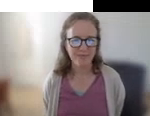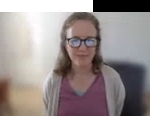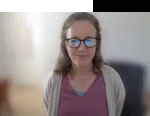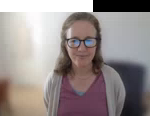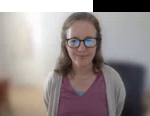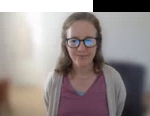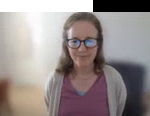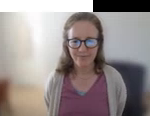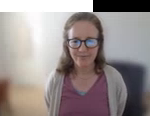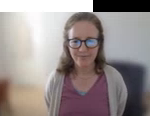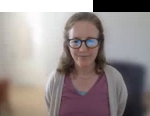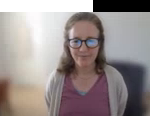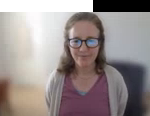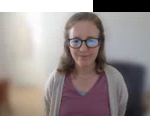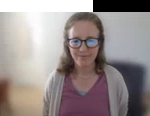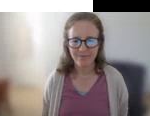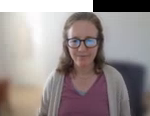effective learning.